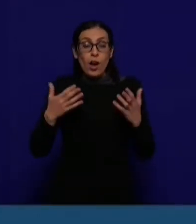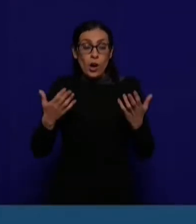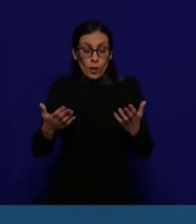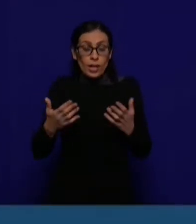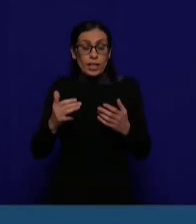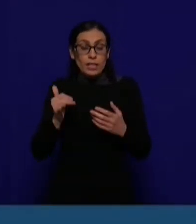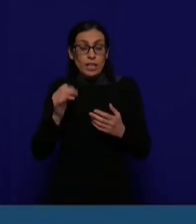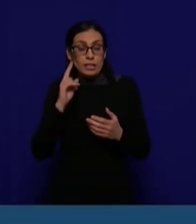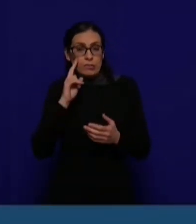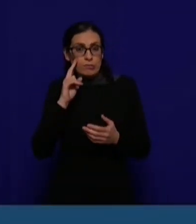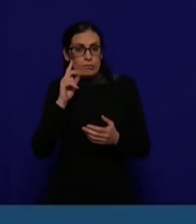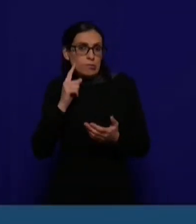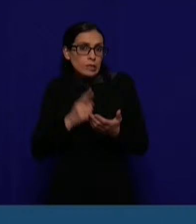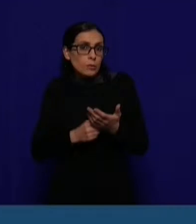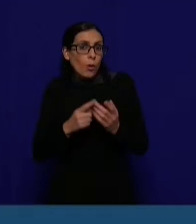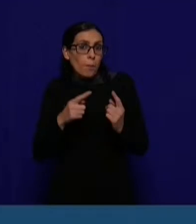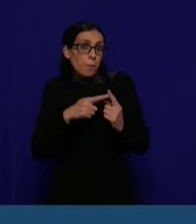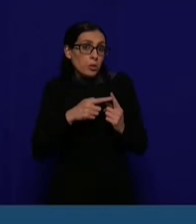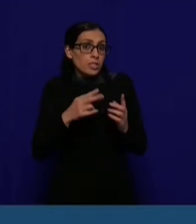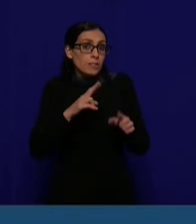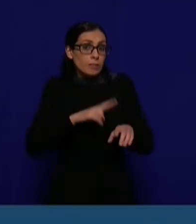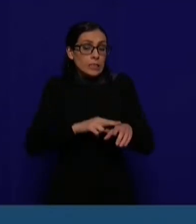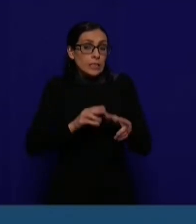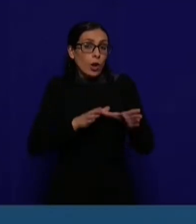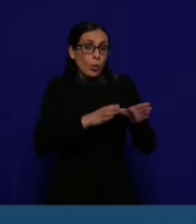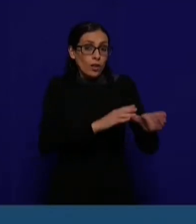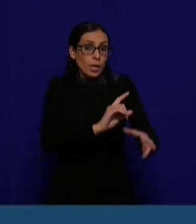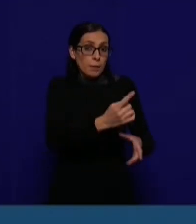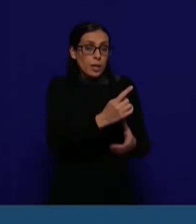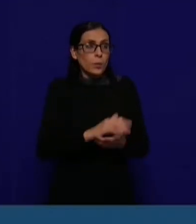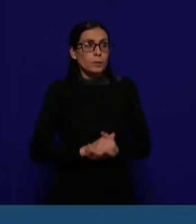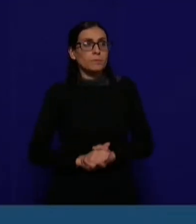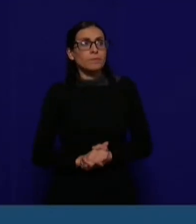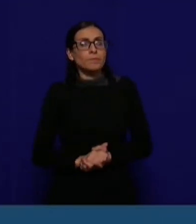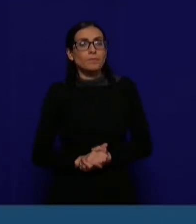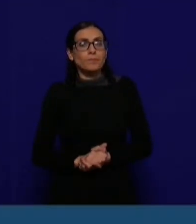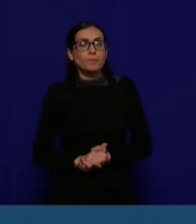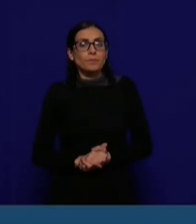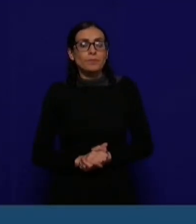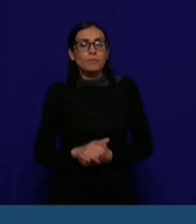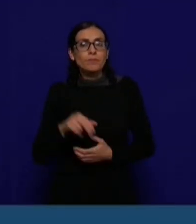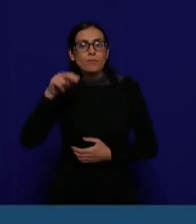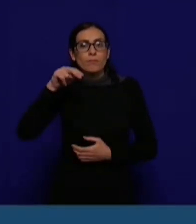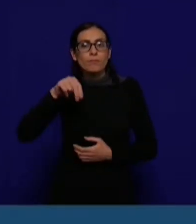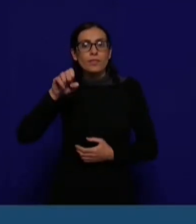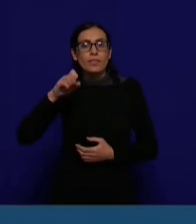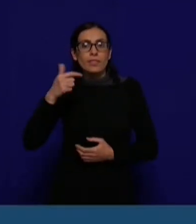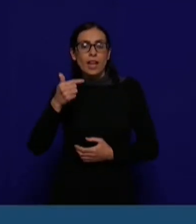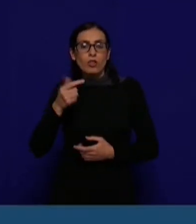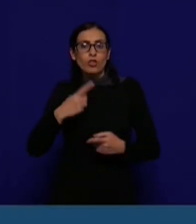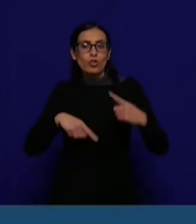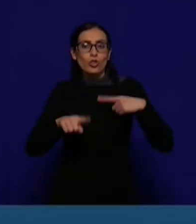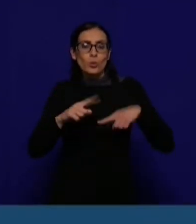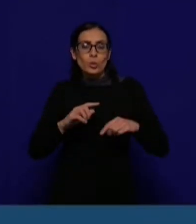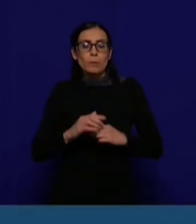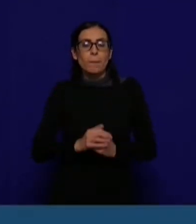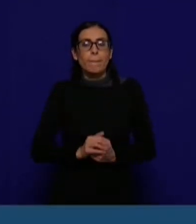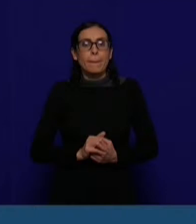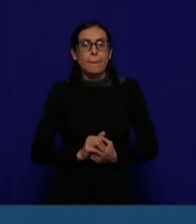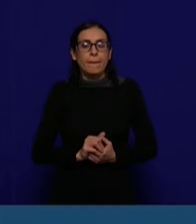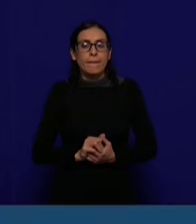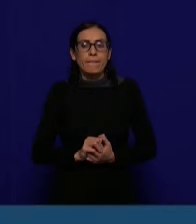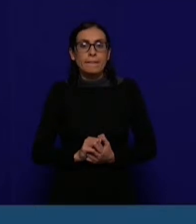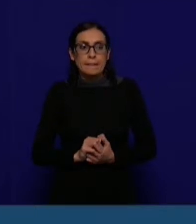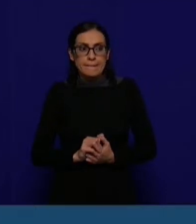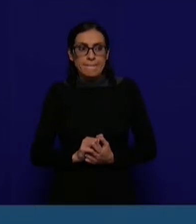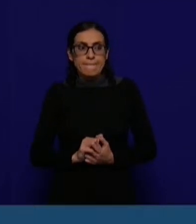taqbadhom dak il-ħin. Net News. Prof. Skawċi, nsellimlek, wara nofsinhar tajjeb. Numru